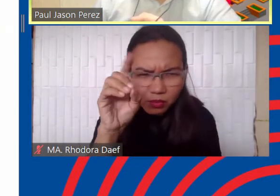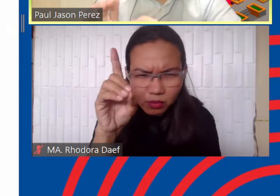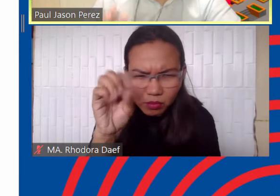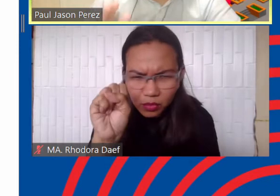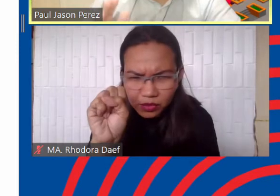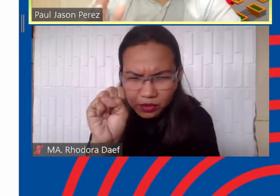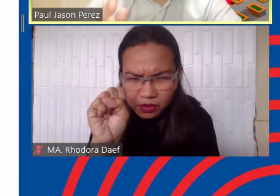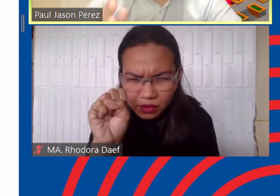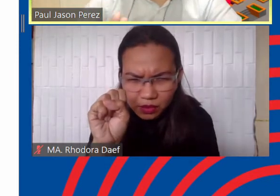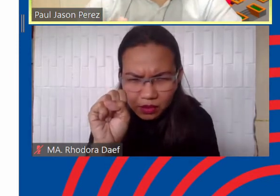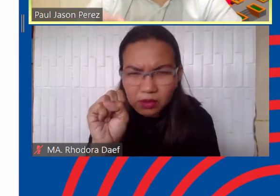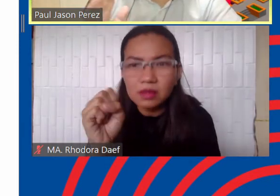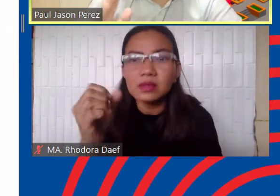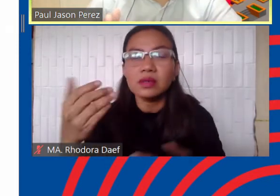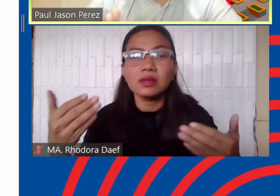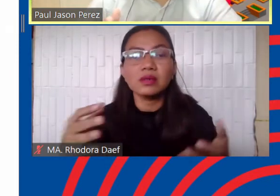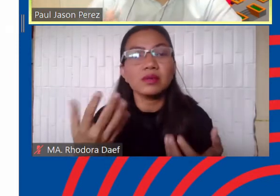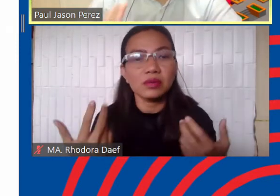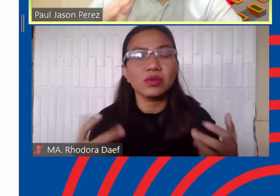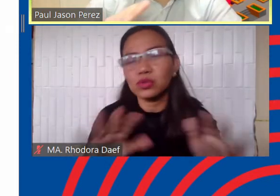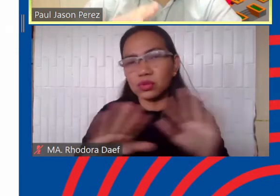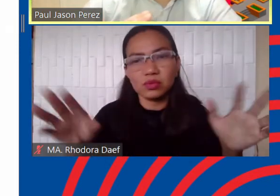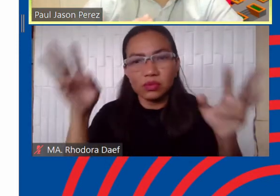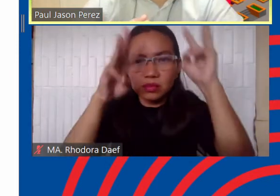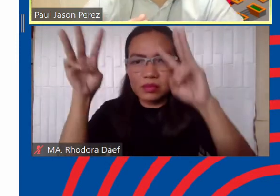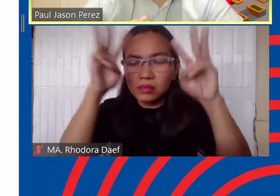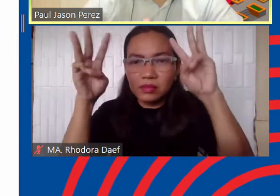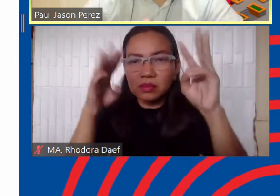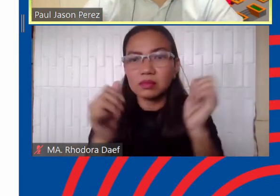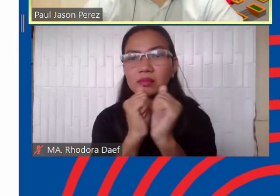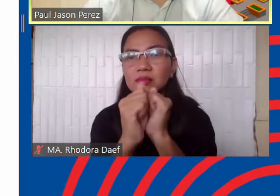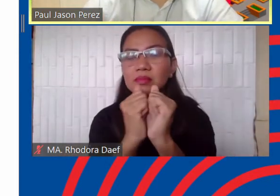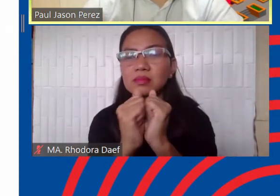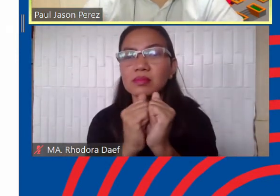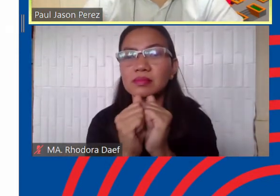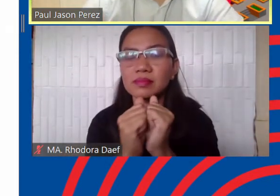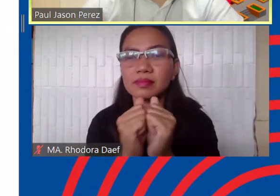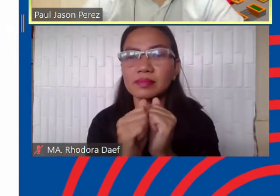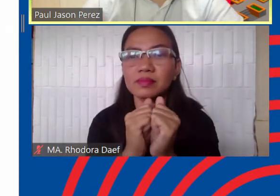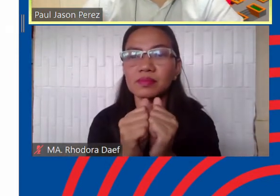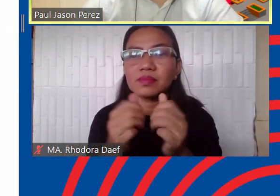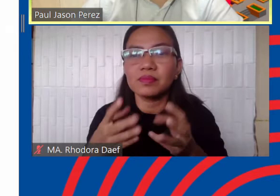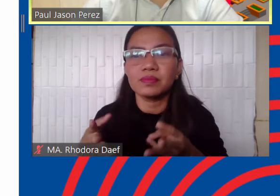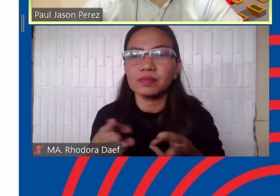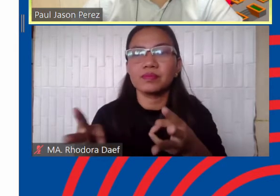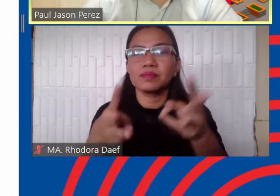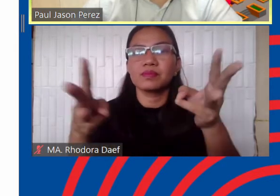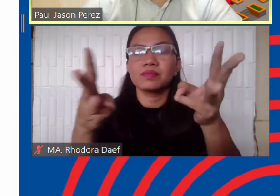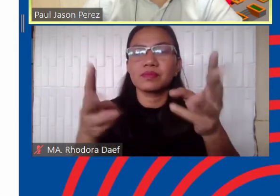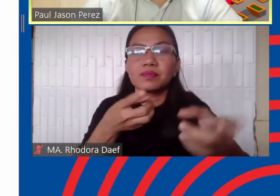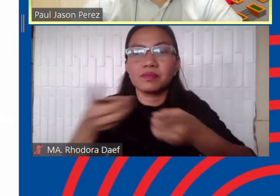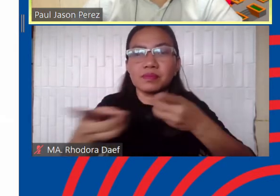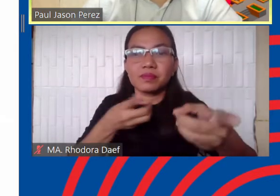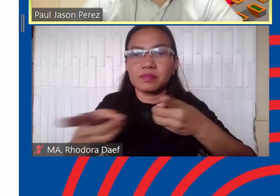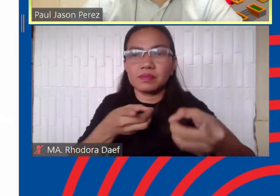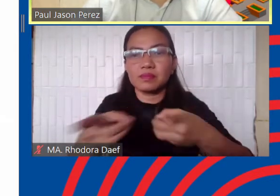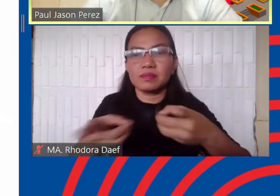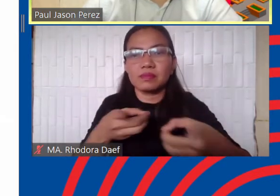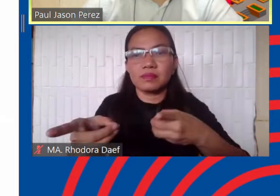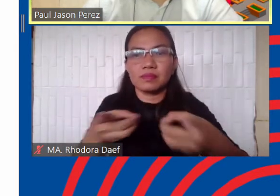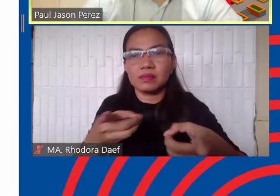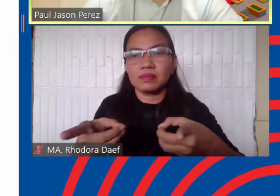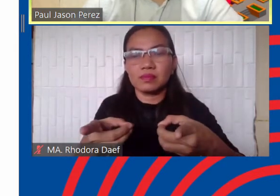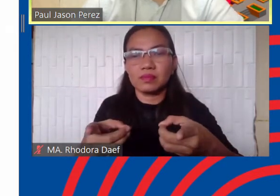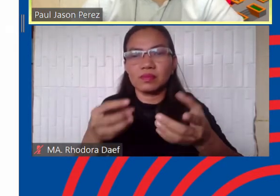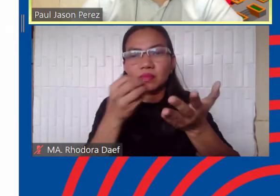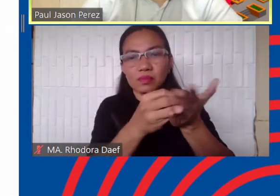you haven't heard of those, don't worry. Ang ibig sabihin lang po niyan, these are ways that you can describe